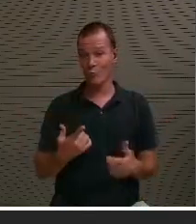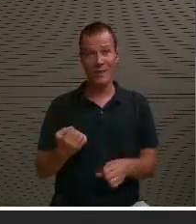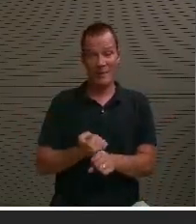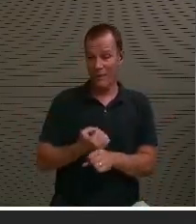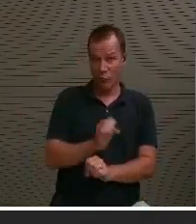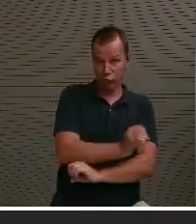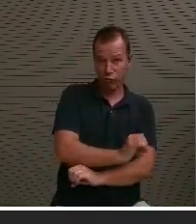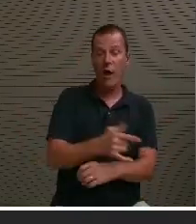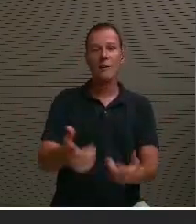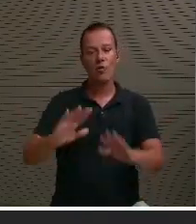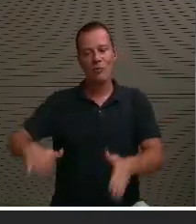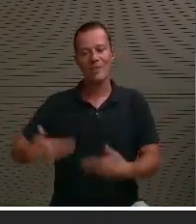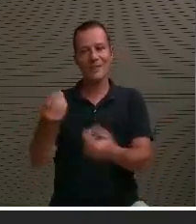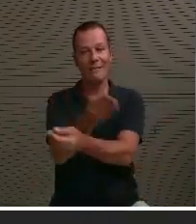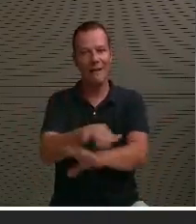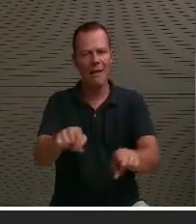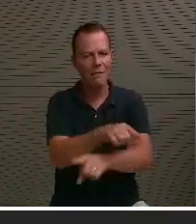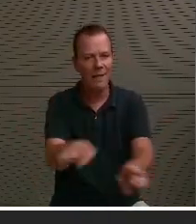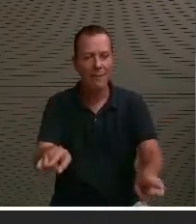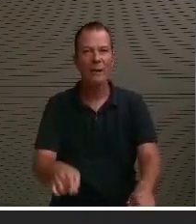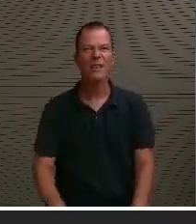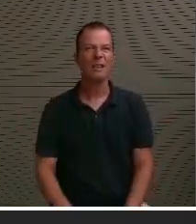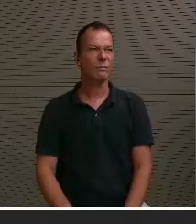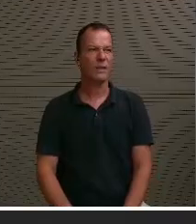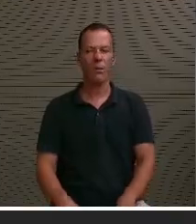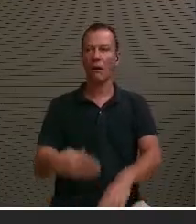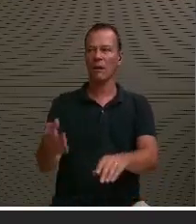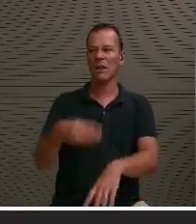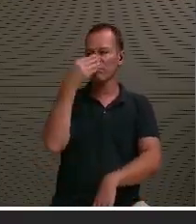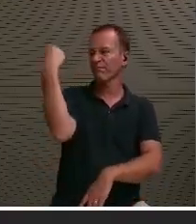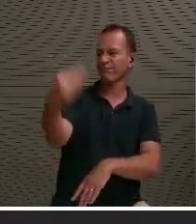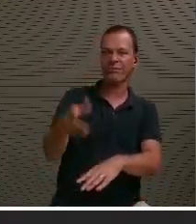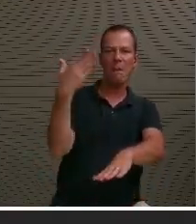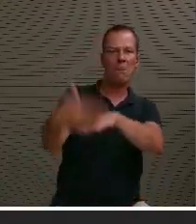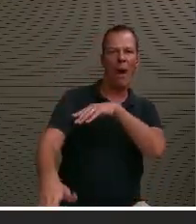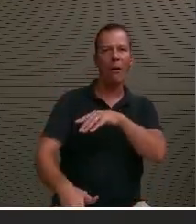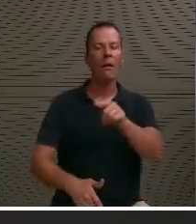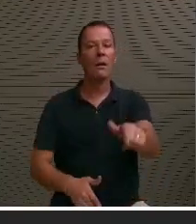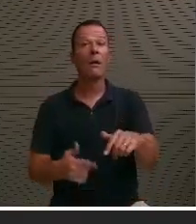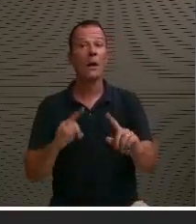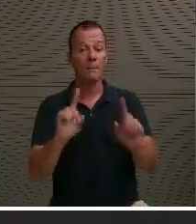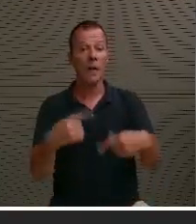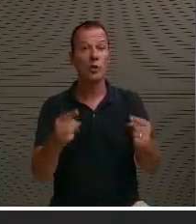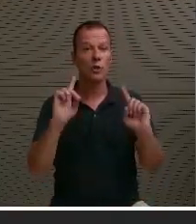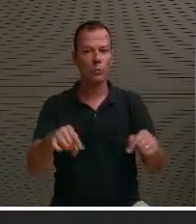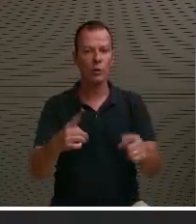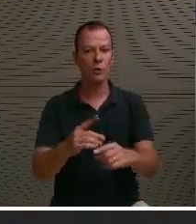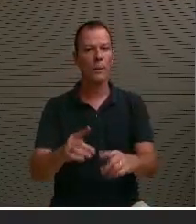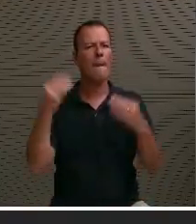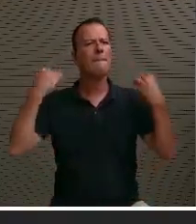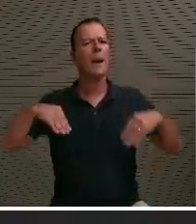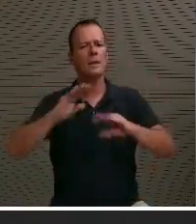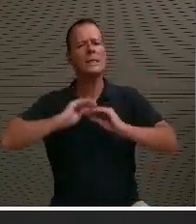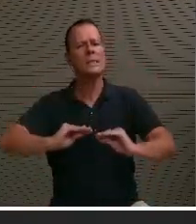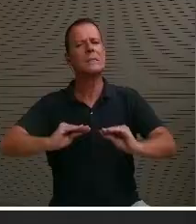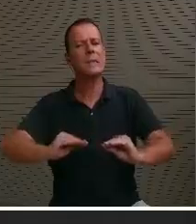these children were completely neglected and put apart from the society. But at rehearsals day, all children from